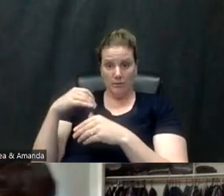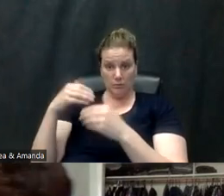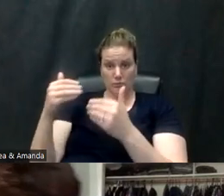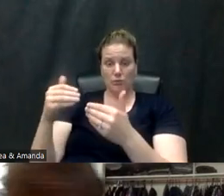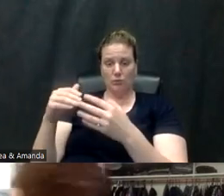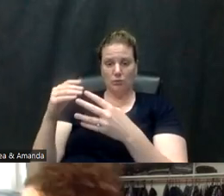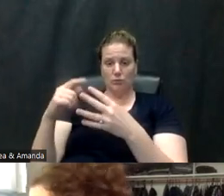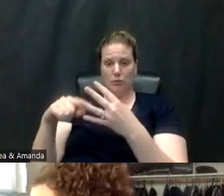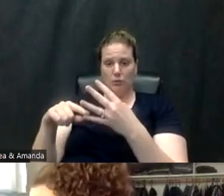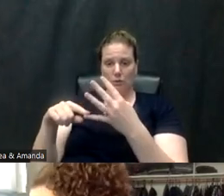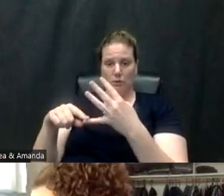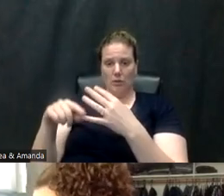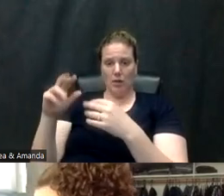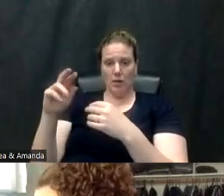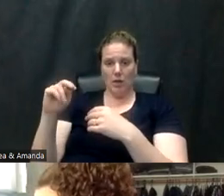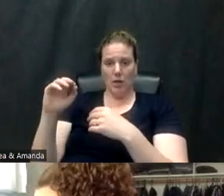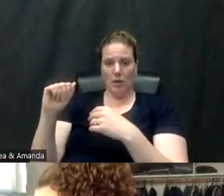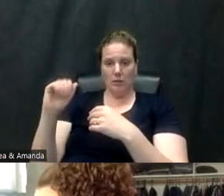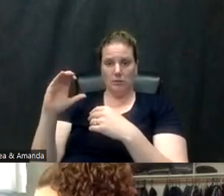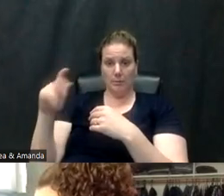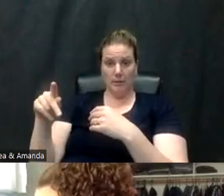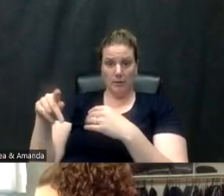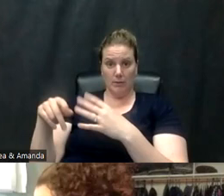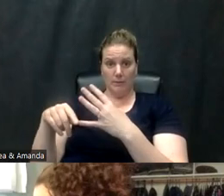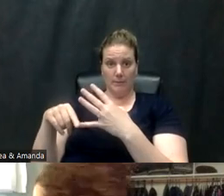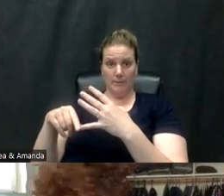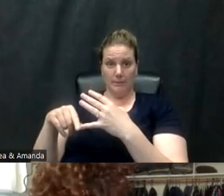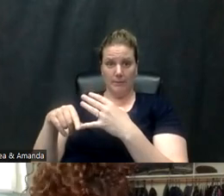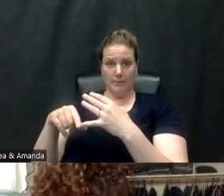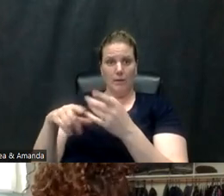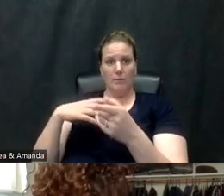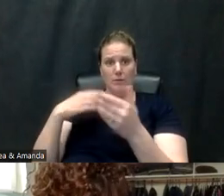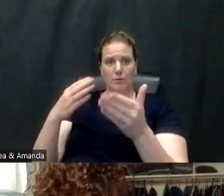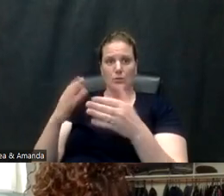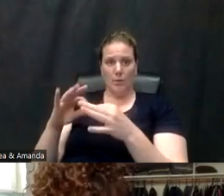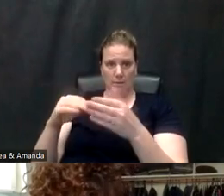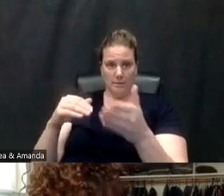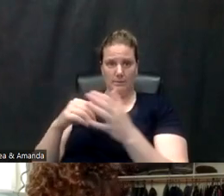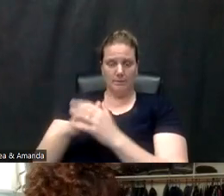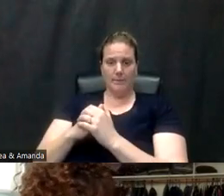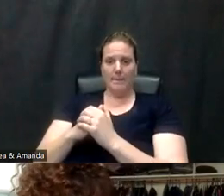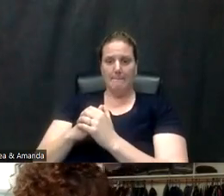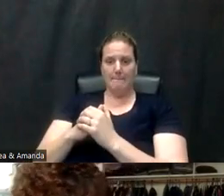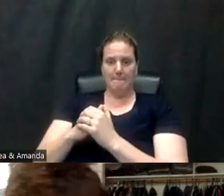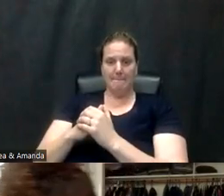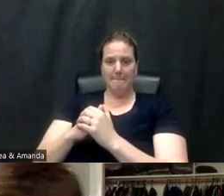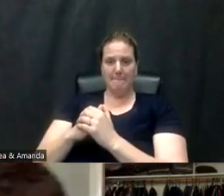to NAACP? Okay, go ahead. There's no comments or questions. Thank you.